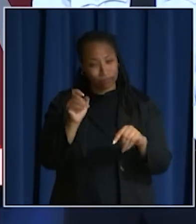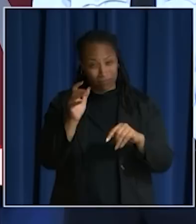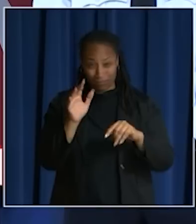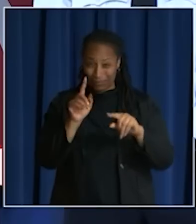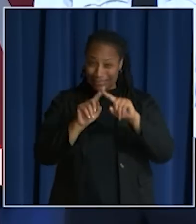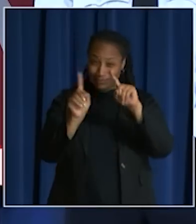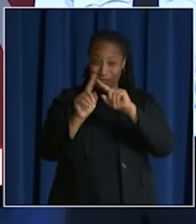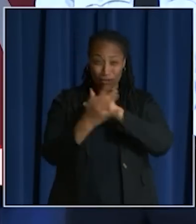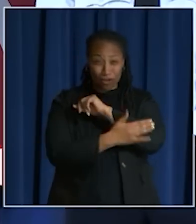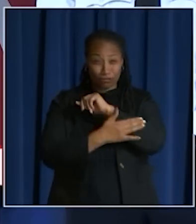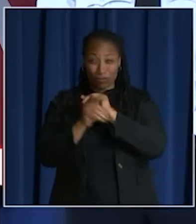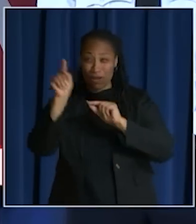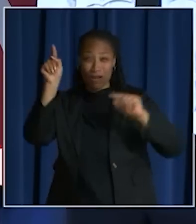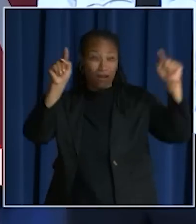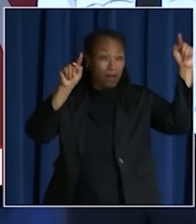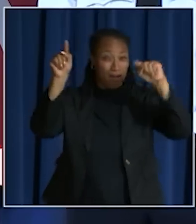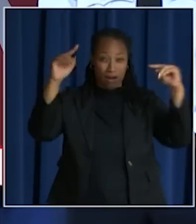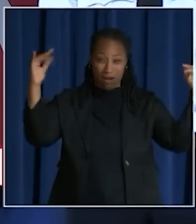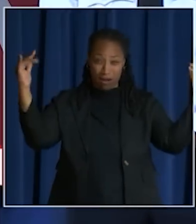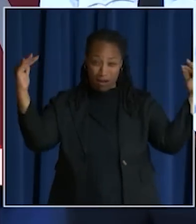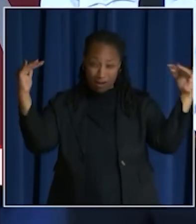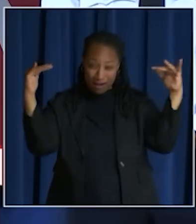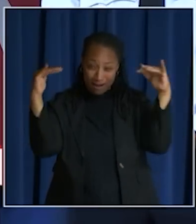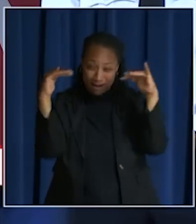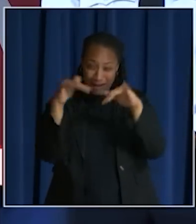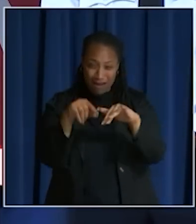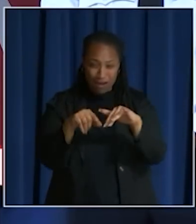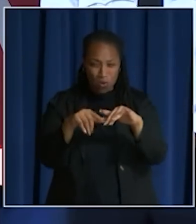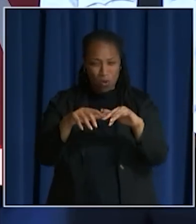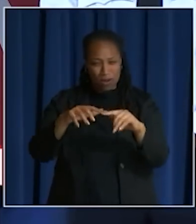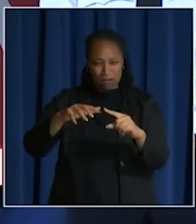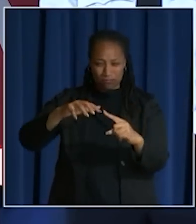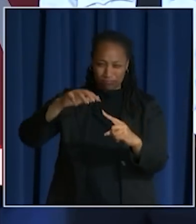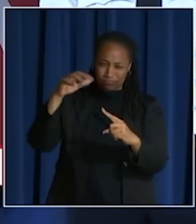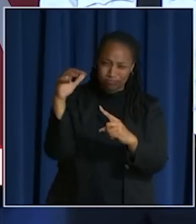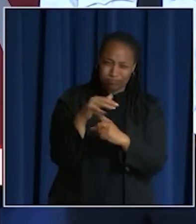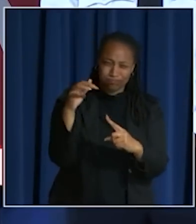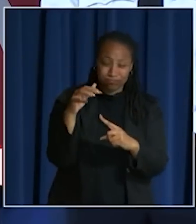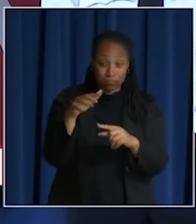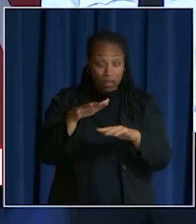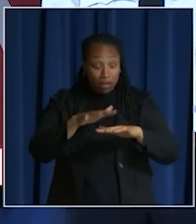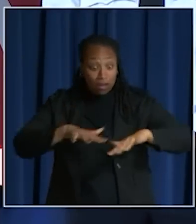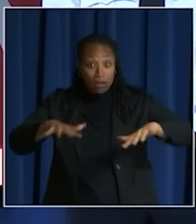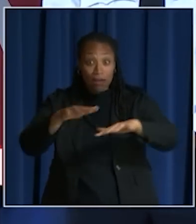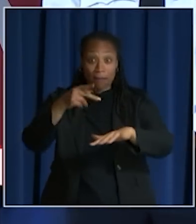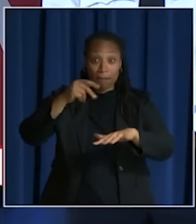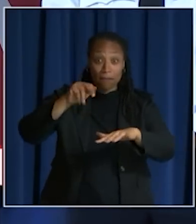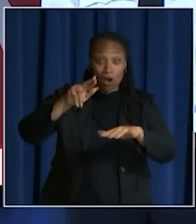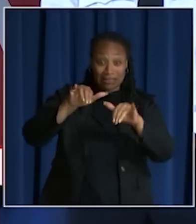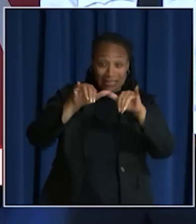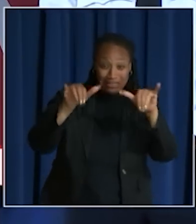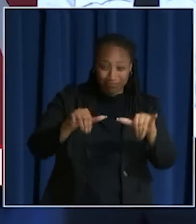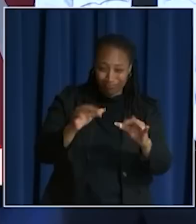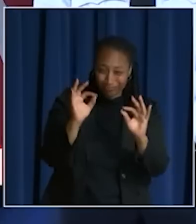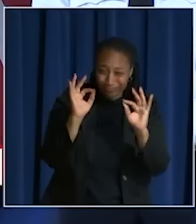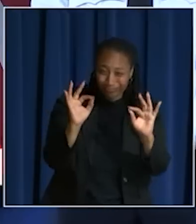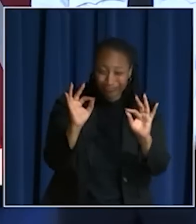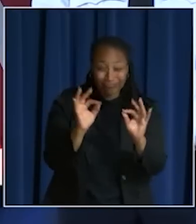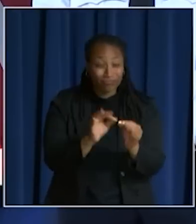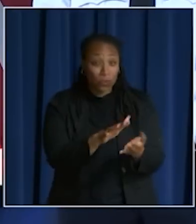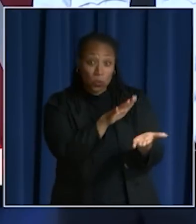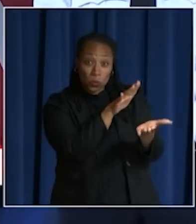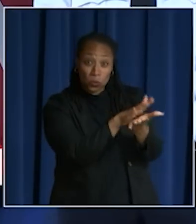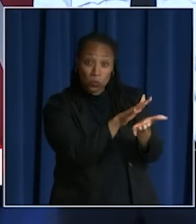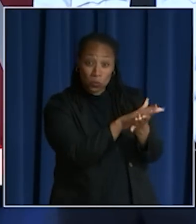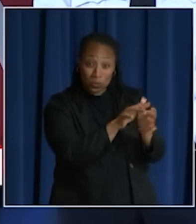park system, fantastic public schools, including a free and robust